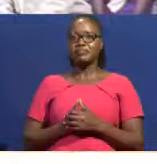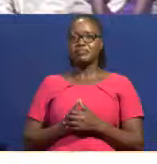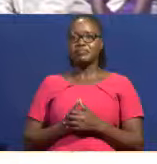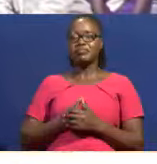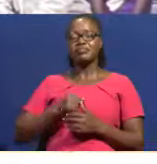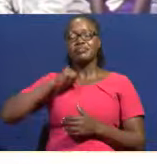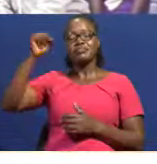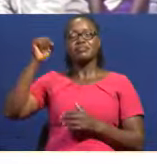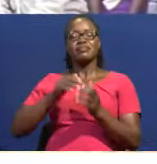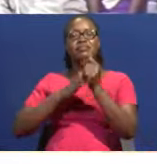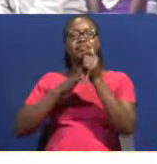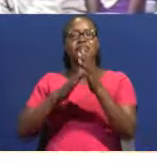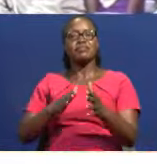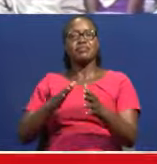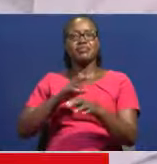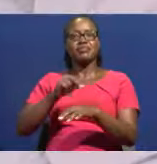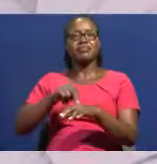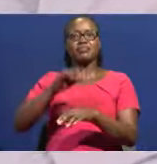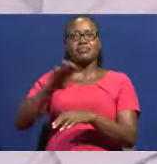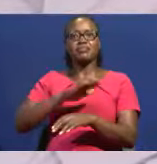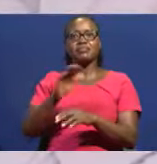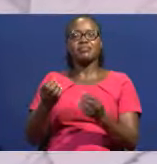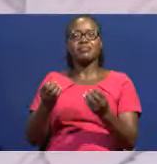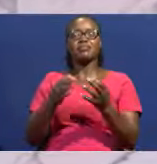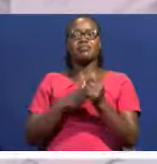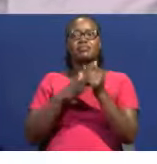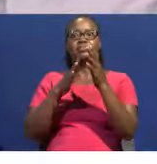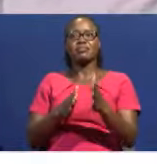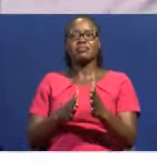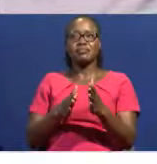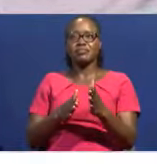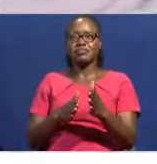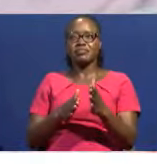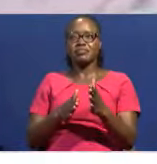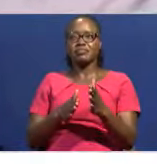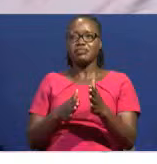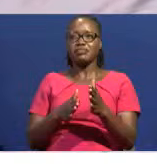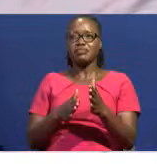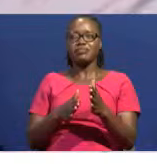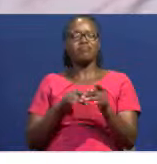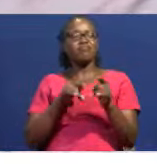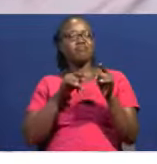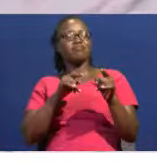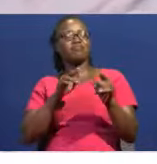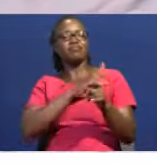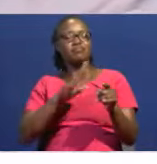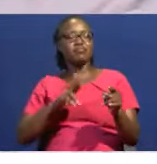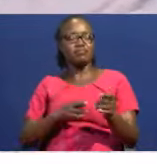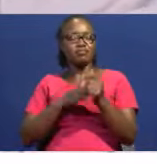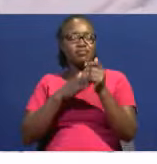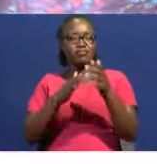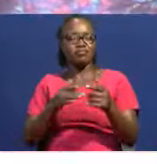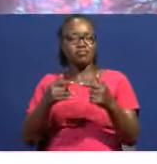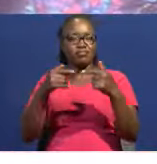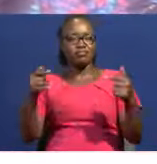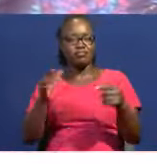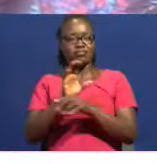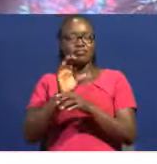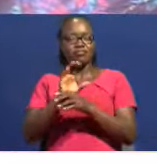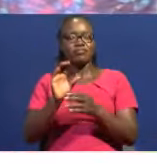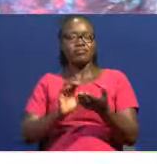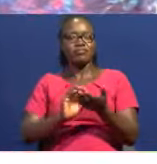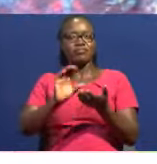Meanwhile, political leaders led by National Assembly Majority Leader Kimani Ichung'wah have faulted religious leaders opposing church donations